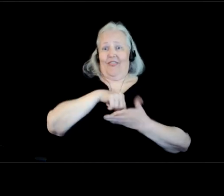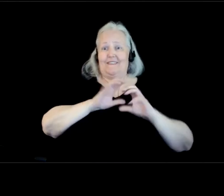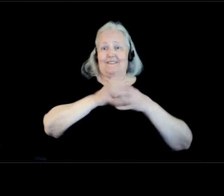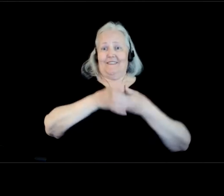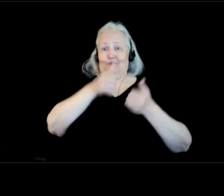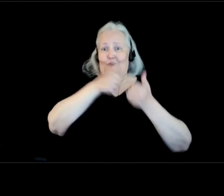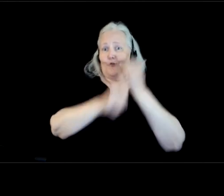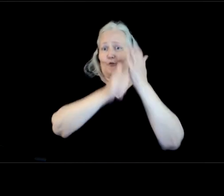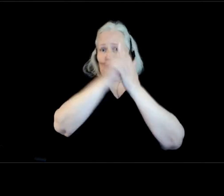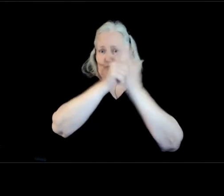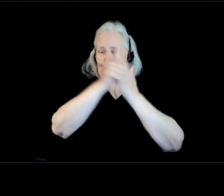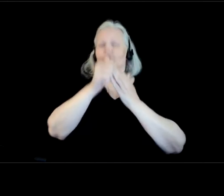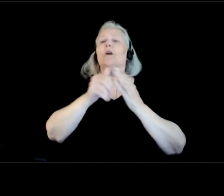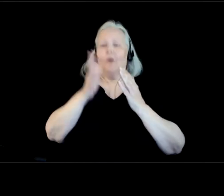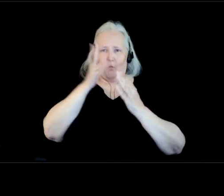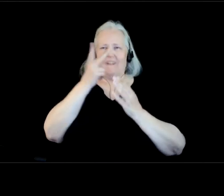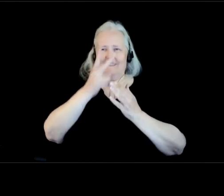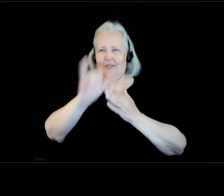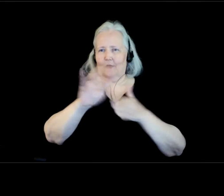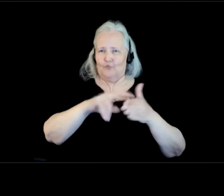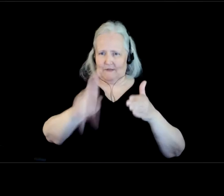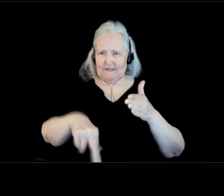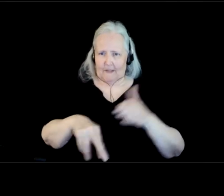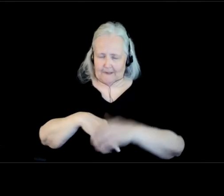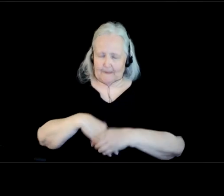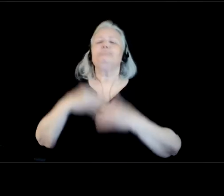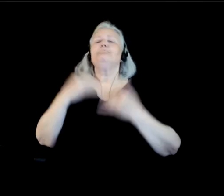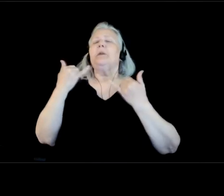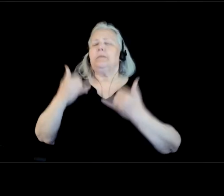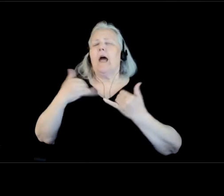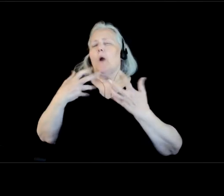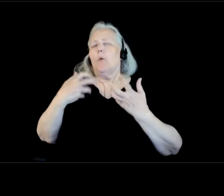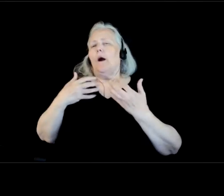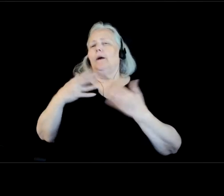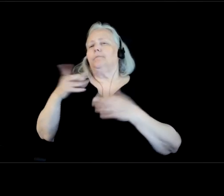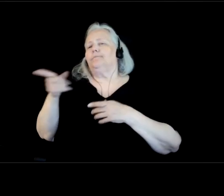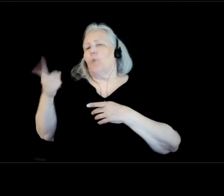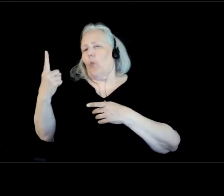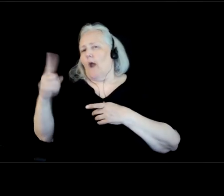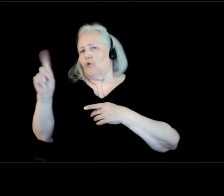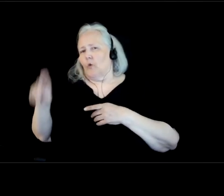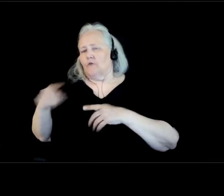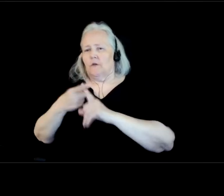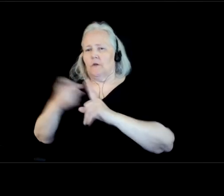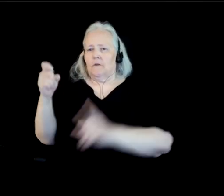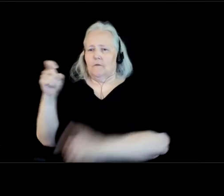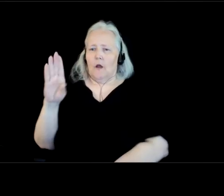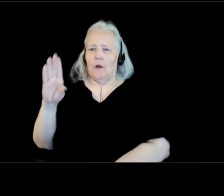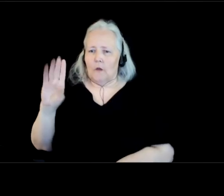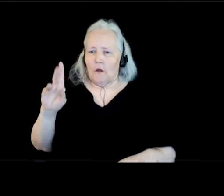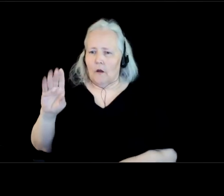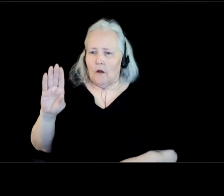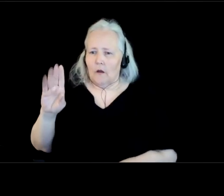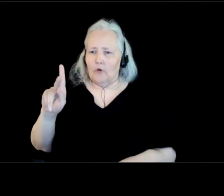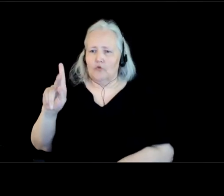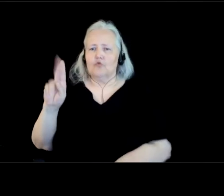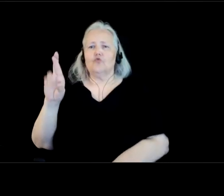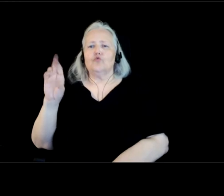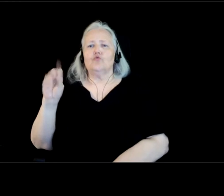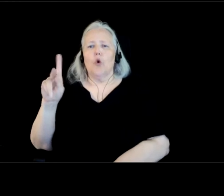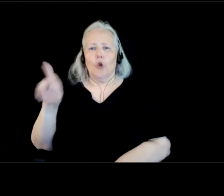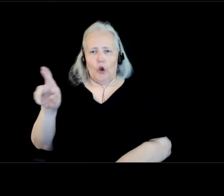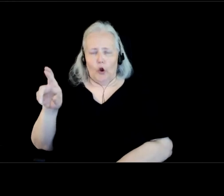into one of the questions that we received, came from Andrea Beres-Croker. And